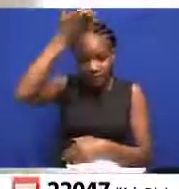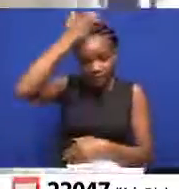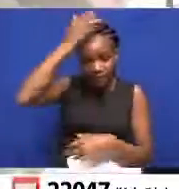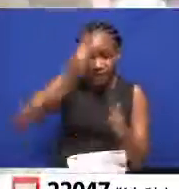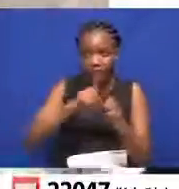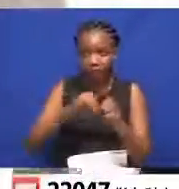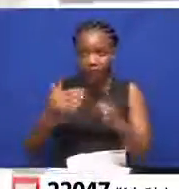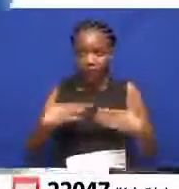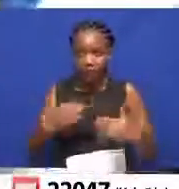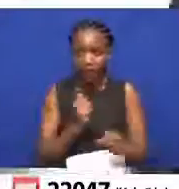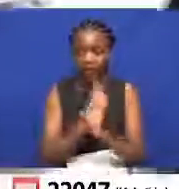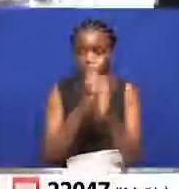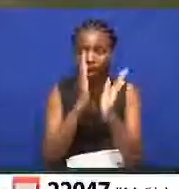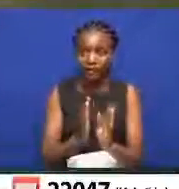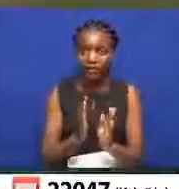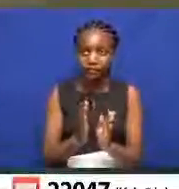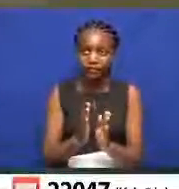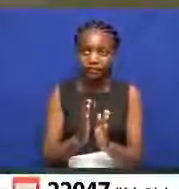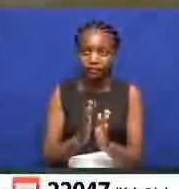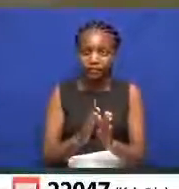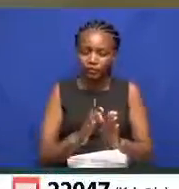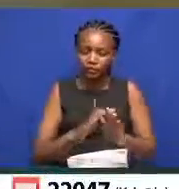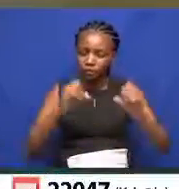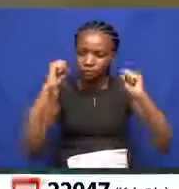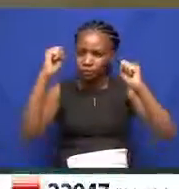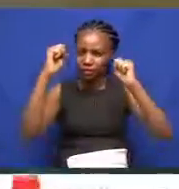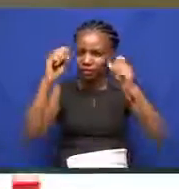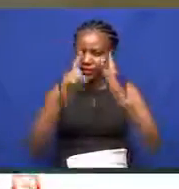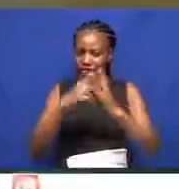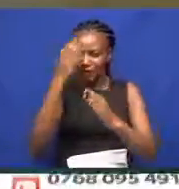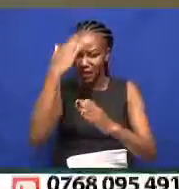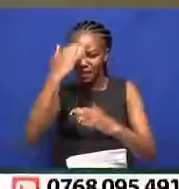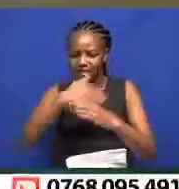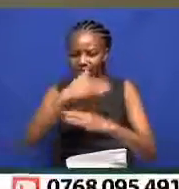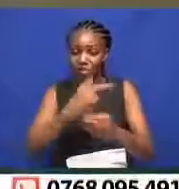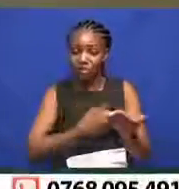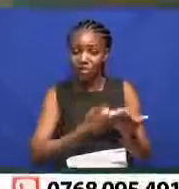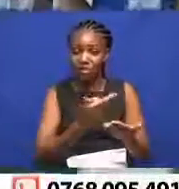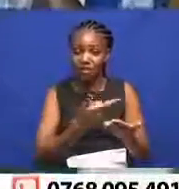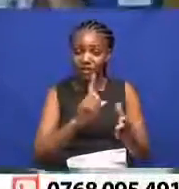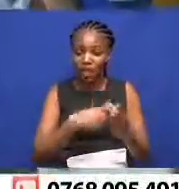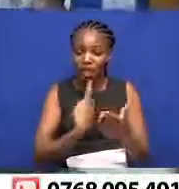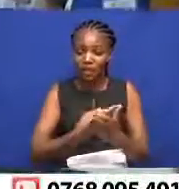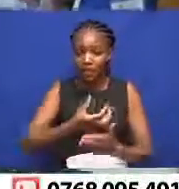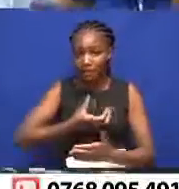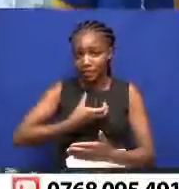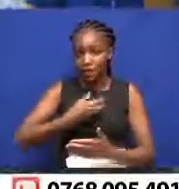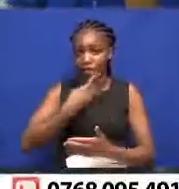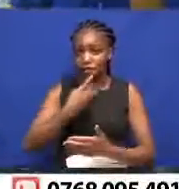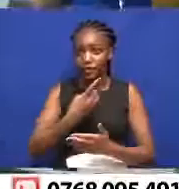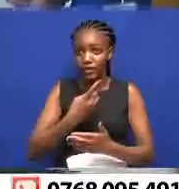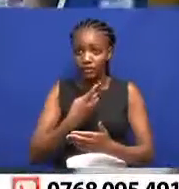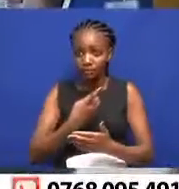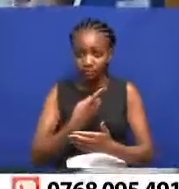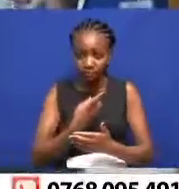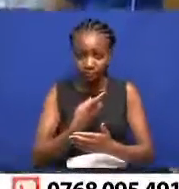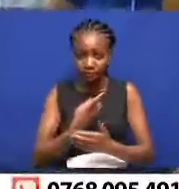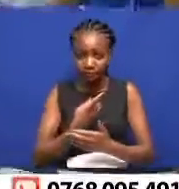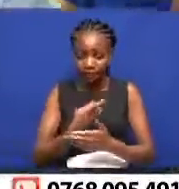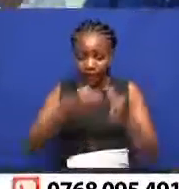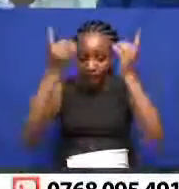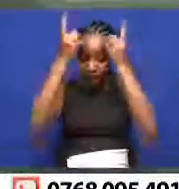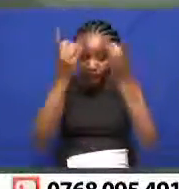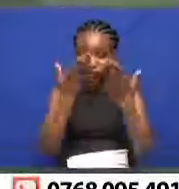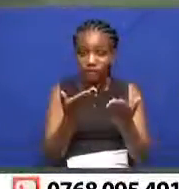health workers to down their tools effective Monday next week. The union says the move is as a result of non-payment